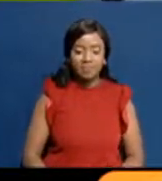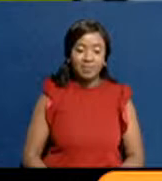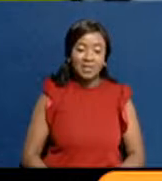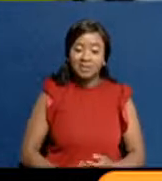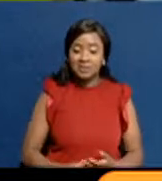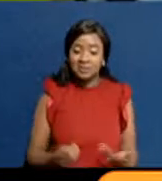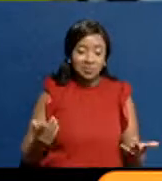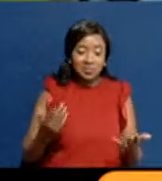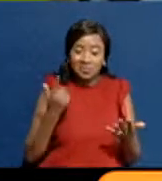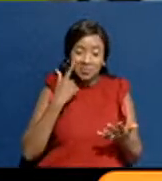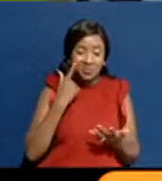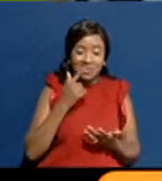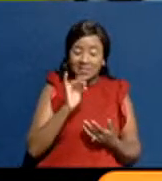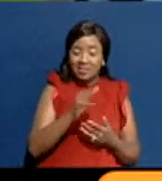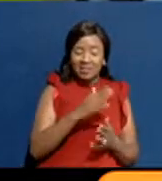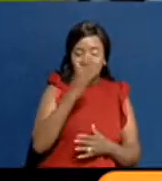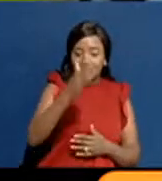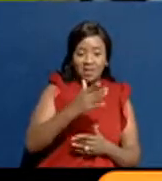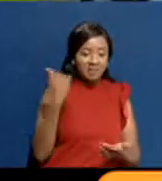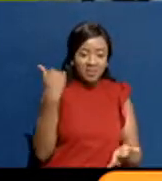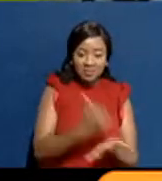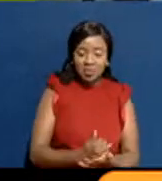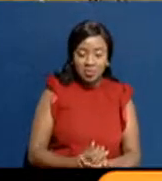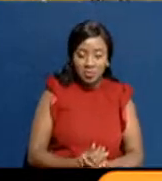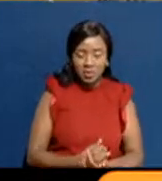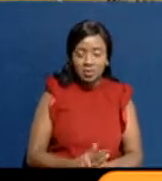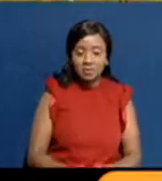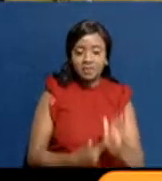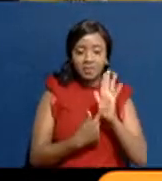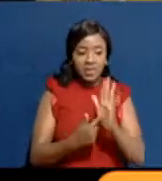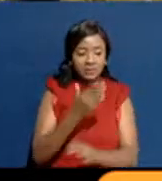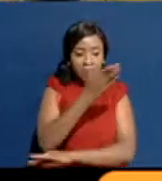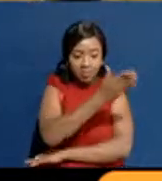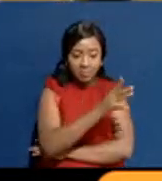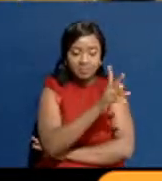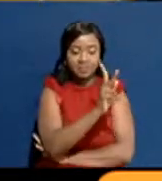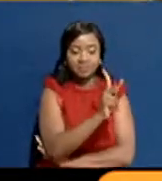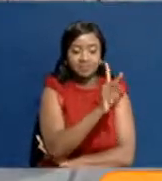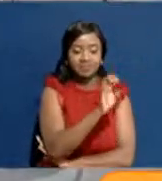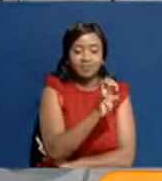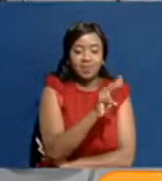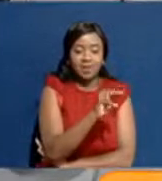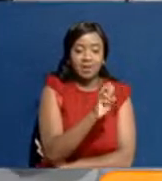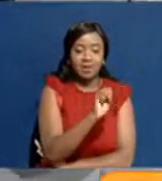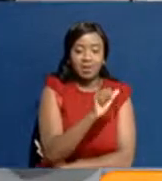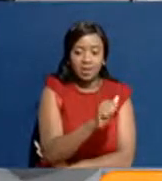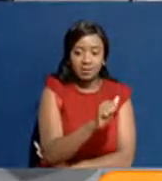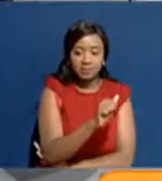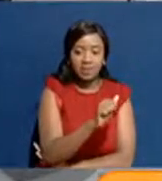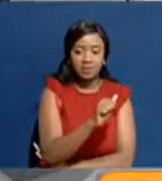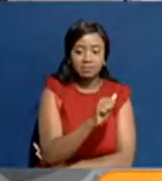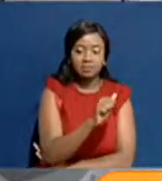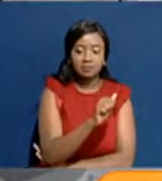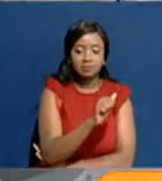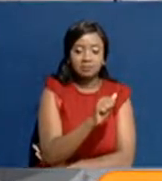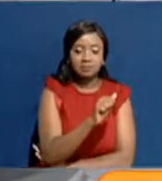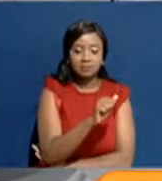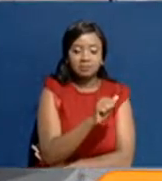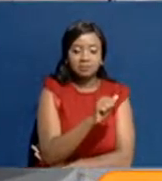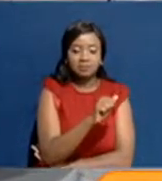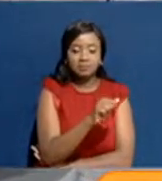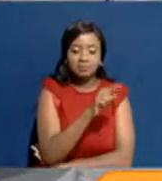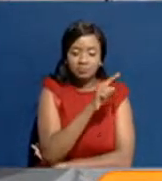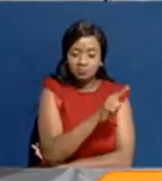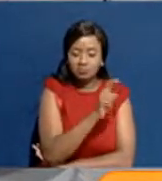stopped. Look, let's look at KEMSA. KEMSA should be a gazetted feeding